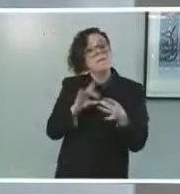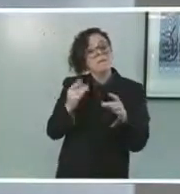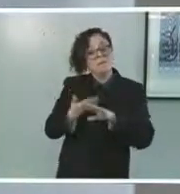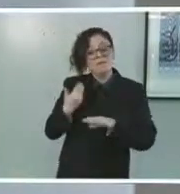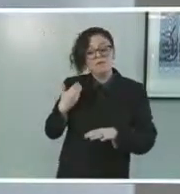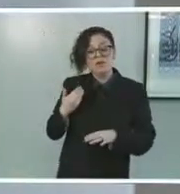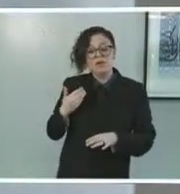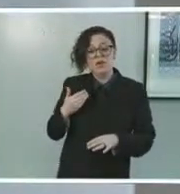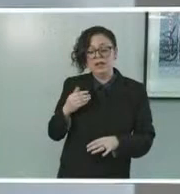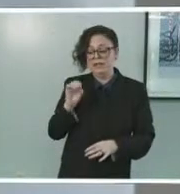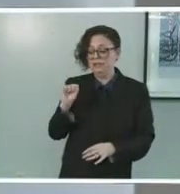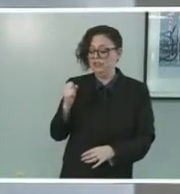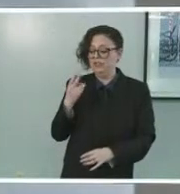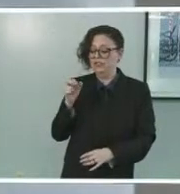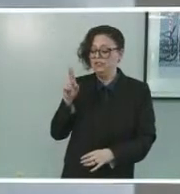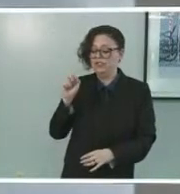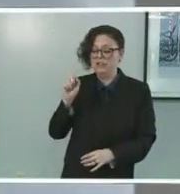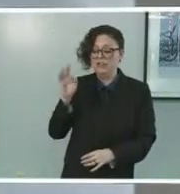30 or so